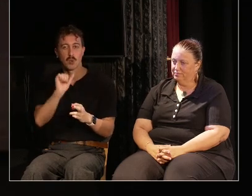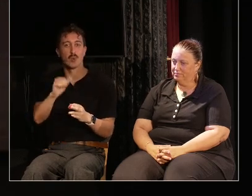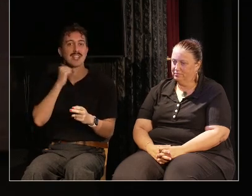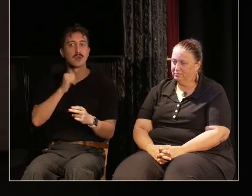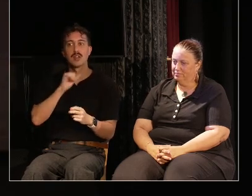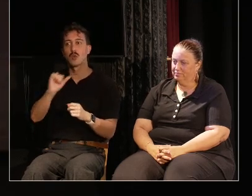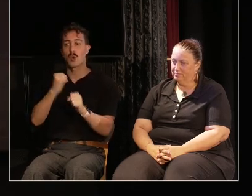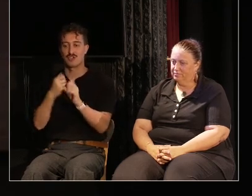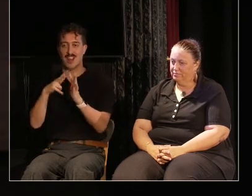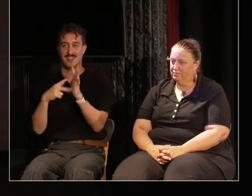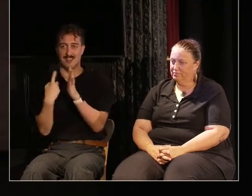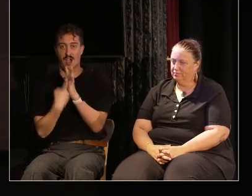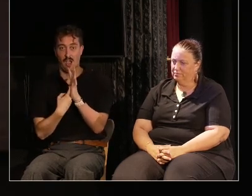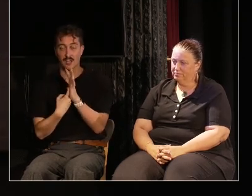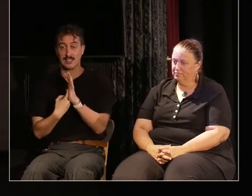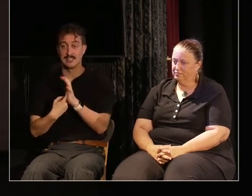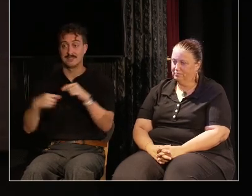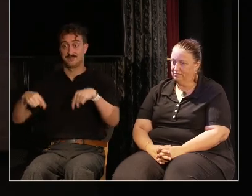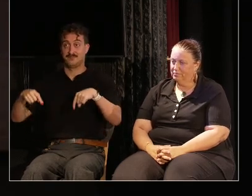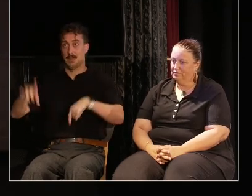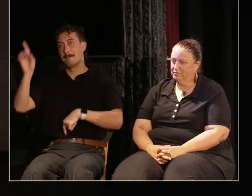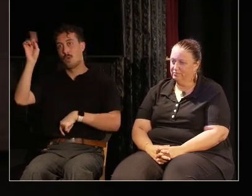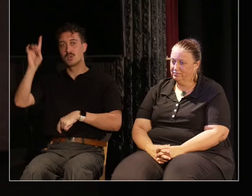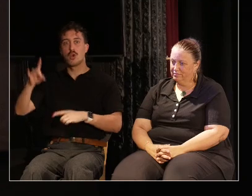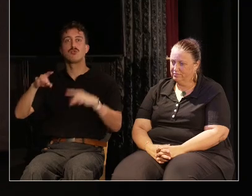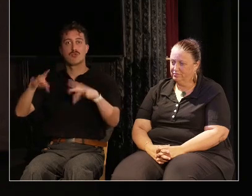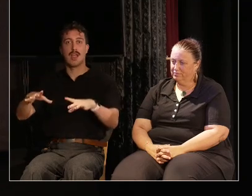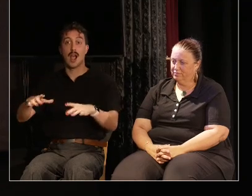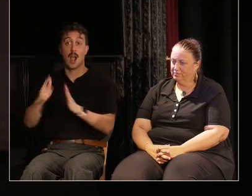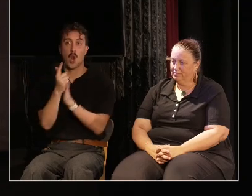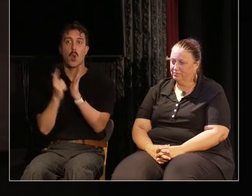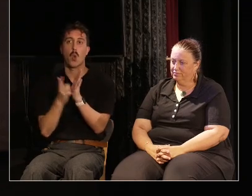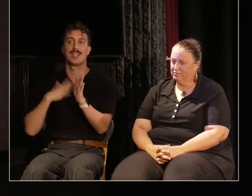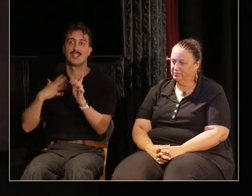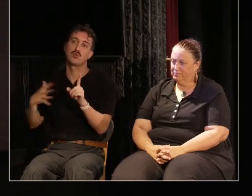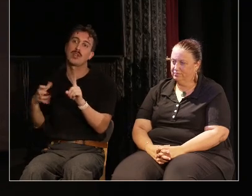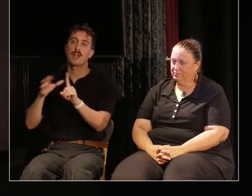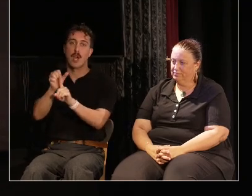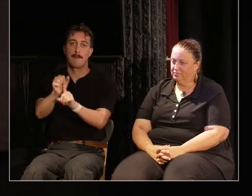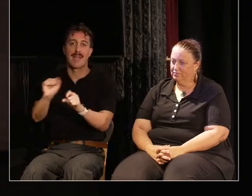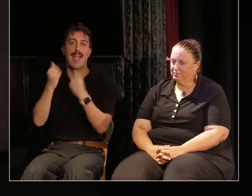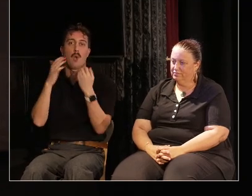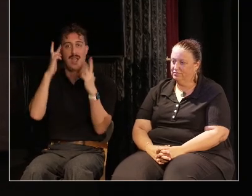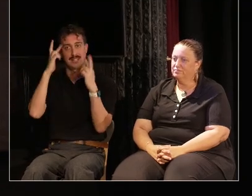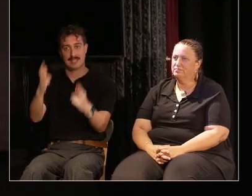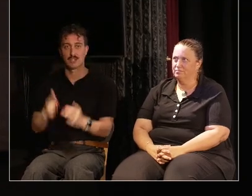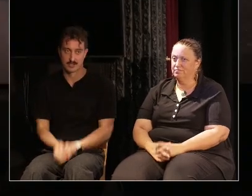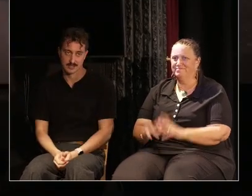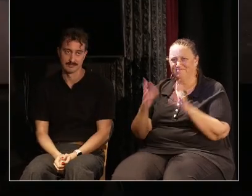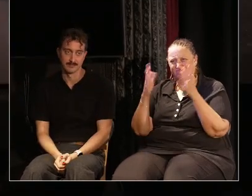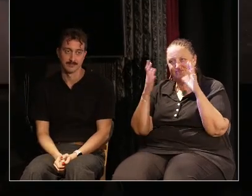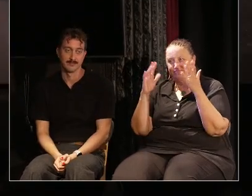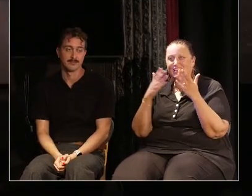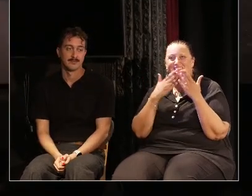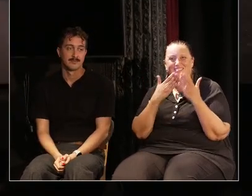know, that this isn't modern Australia, and it's time that the laws get up with community expectations. Thank you, Allegra.